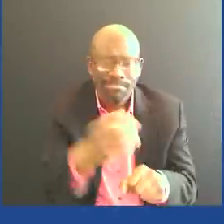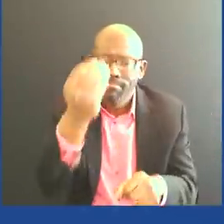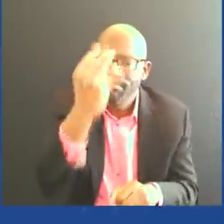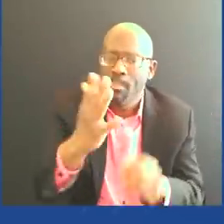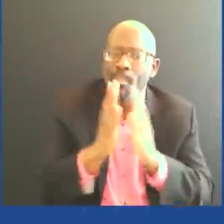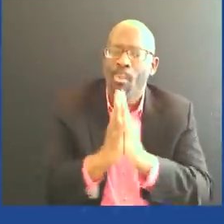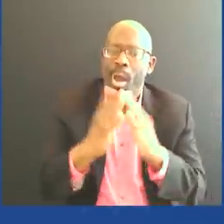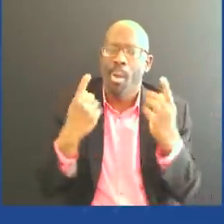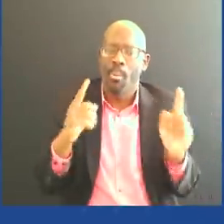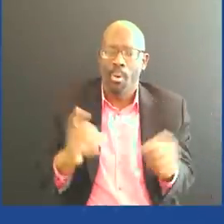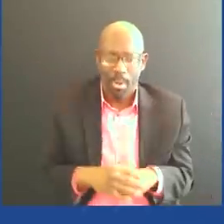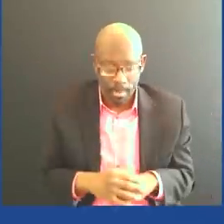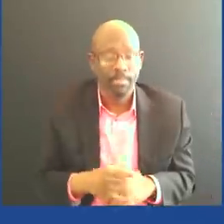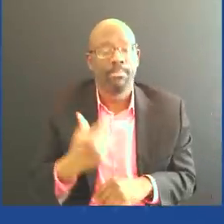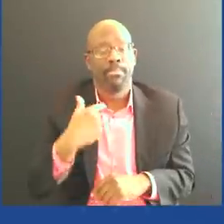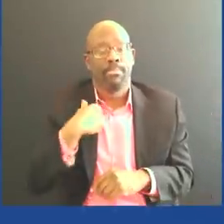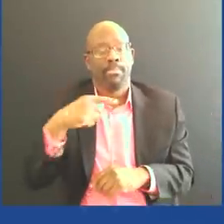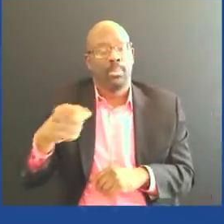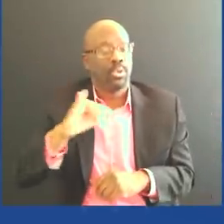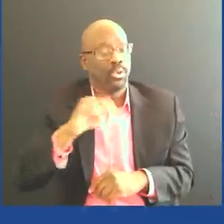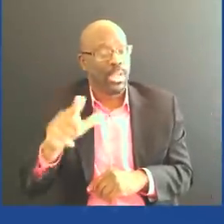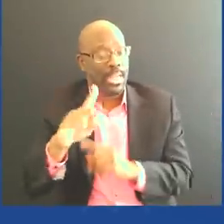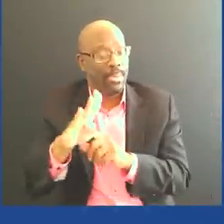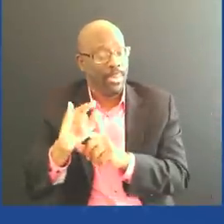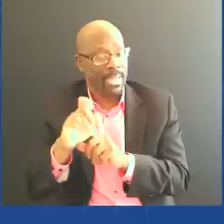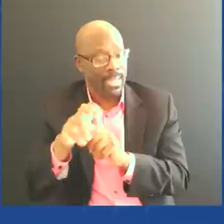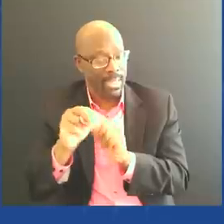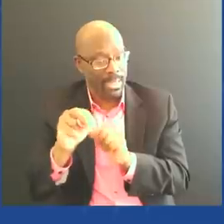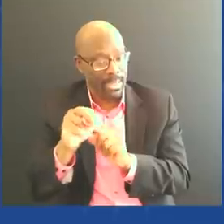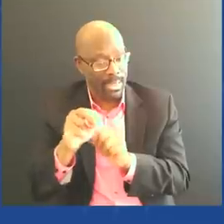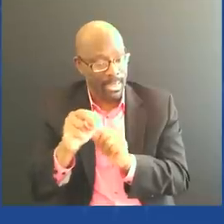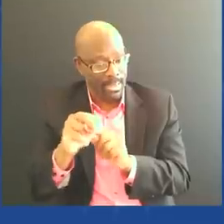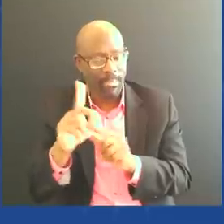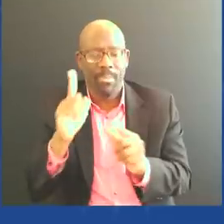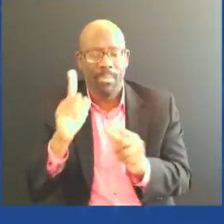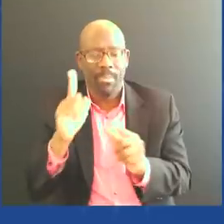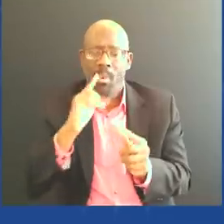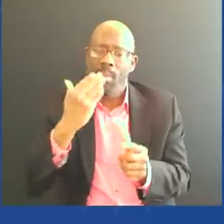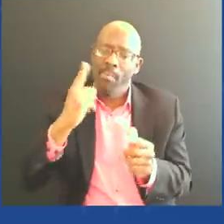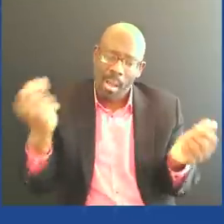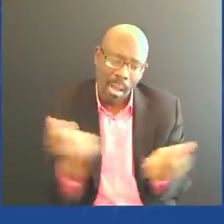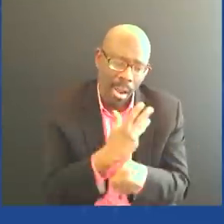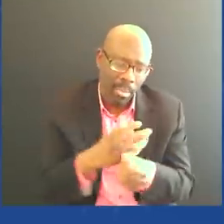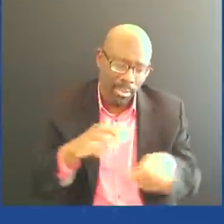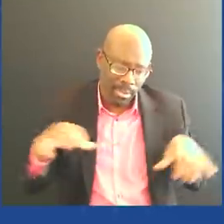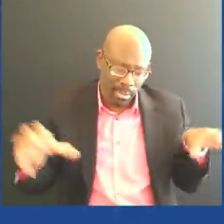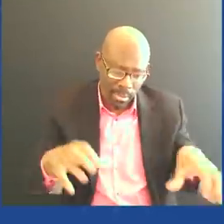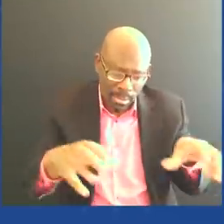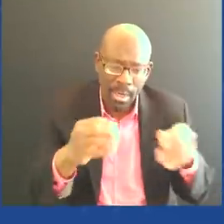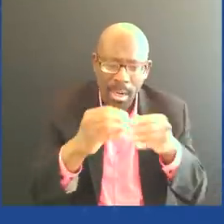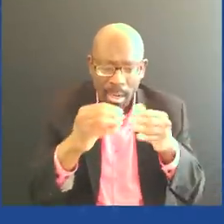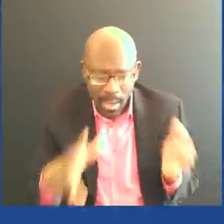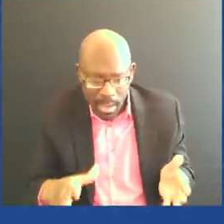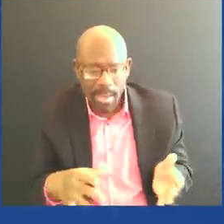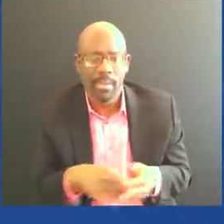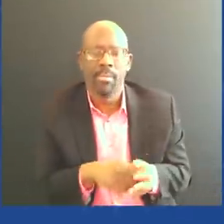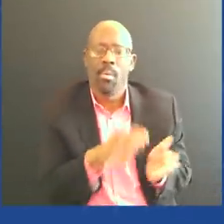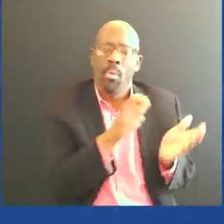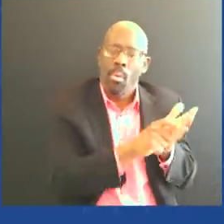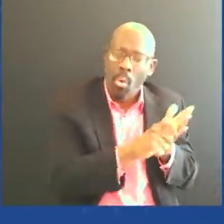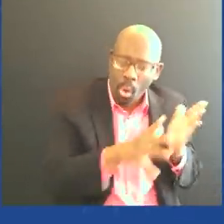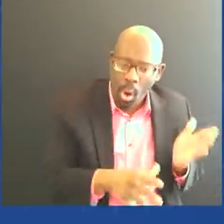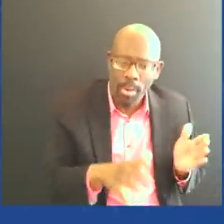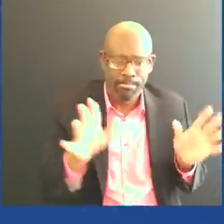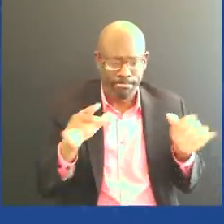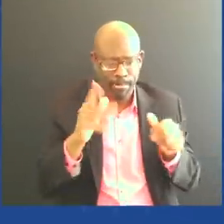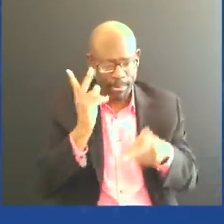have done as a leader, as an author, as an educator to care for our service members and military families throughout the years.